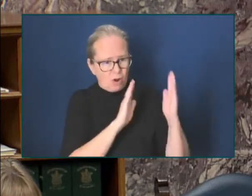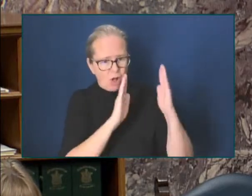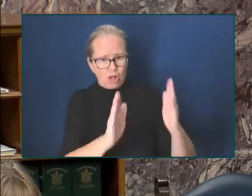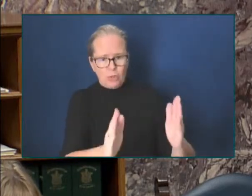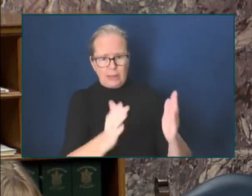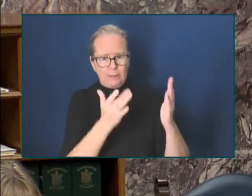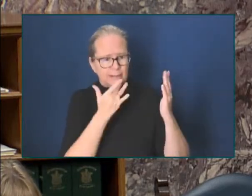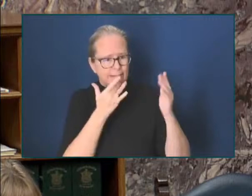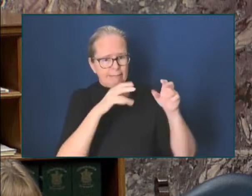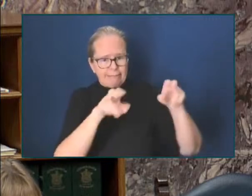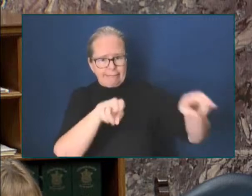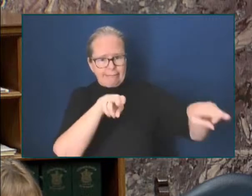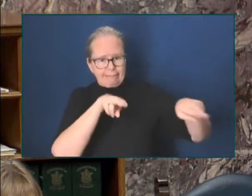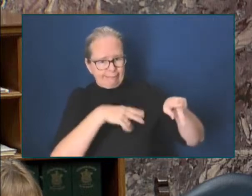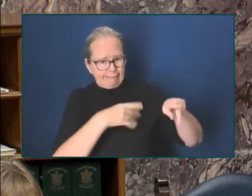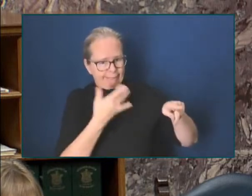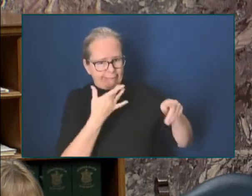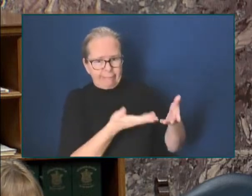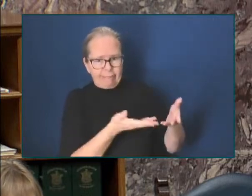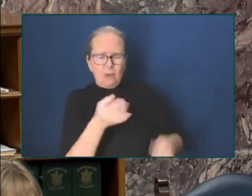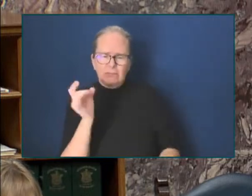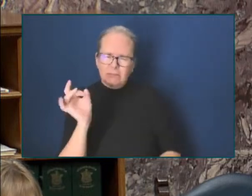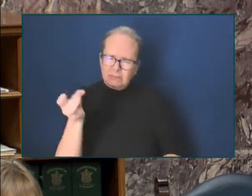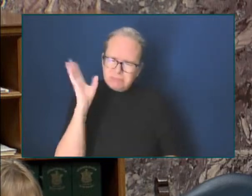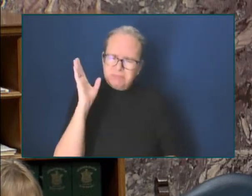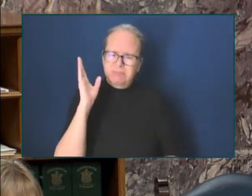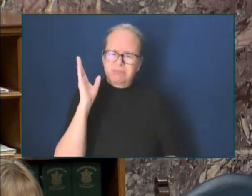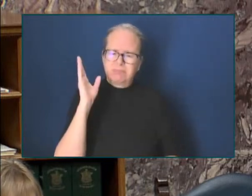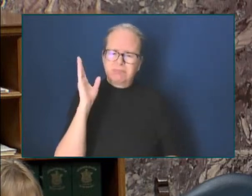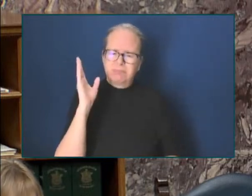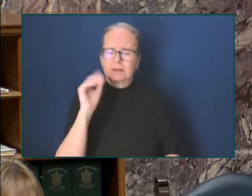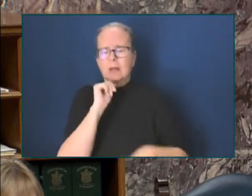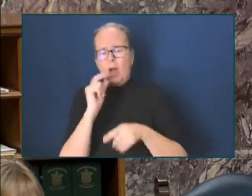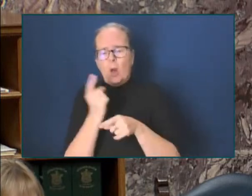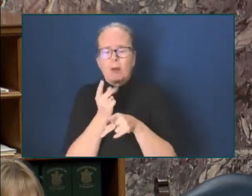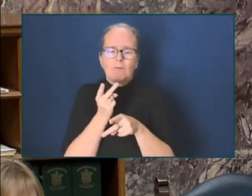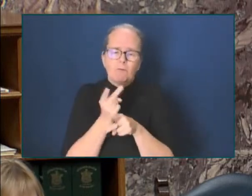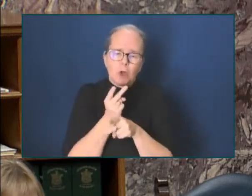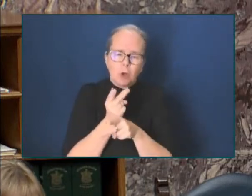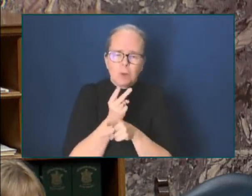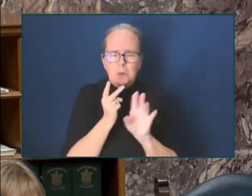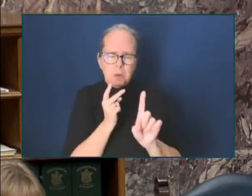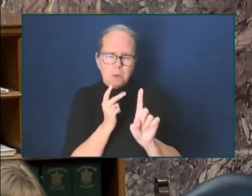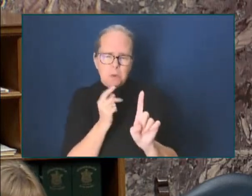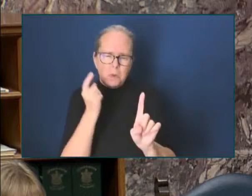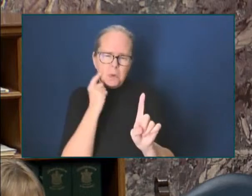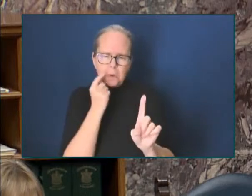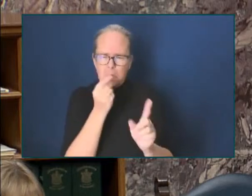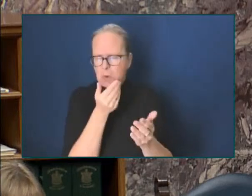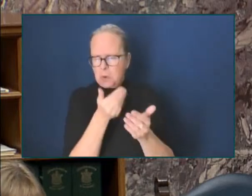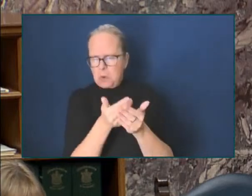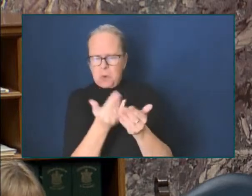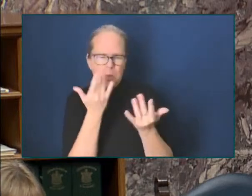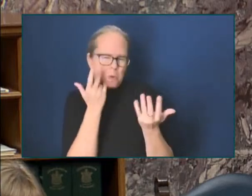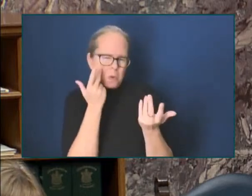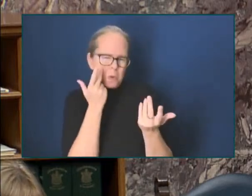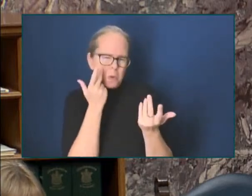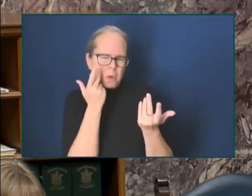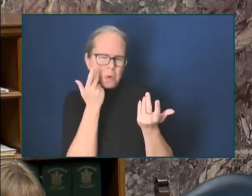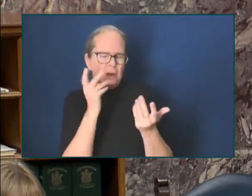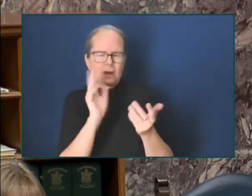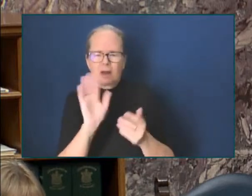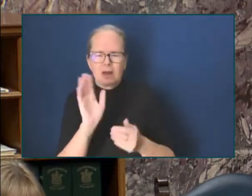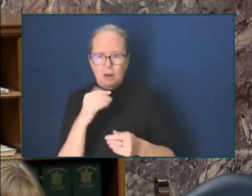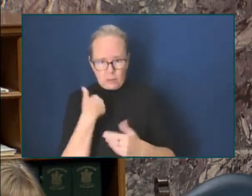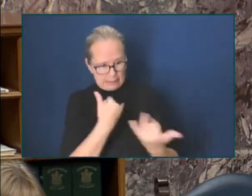CPR. Now, Mr. Speaker, leadership means having the ability to make tough decisions. And once again,